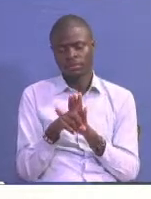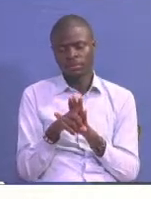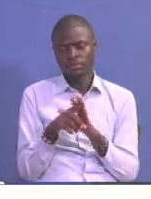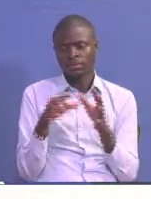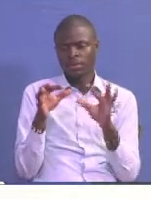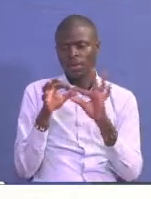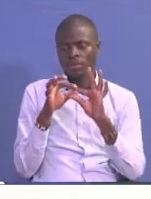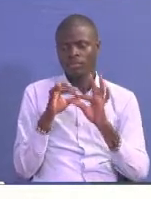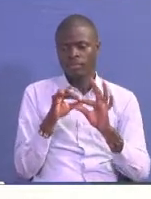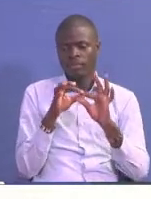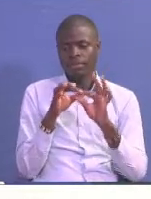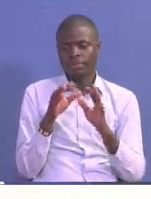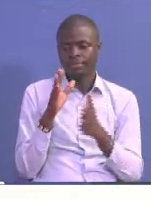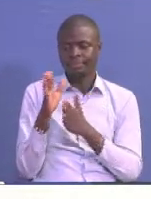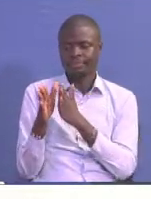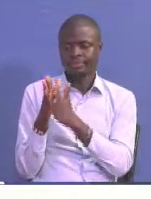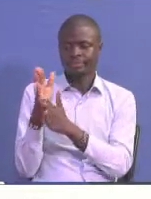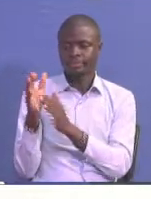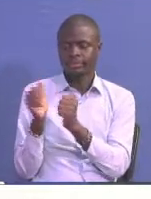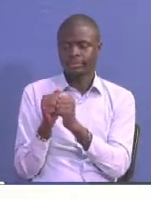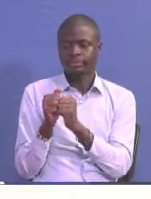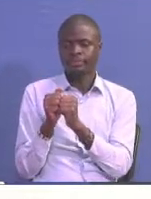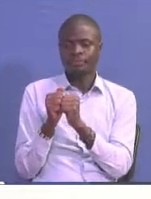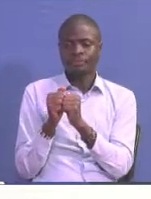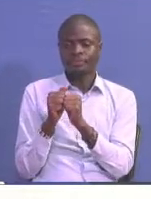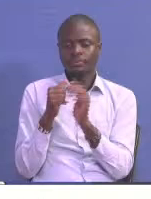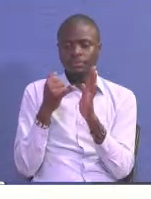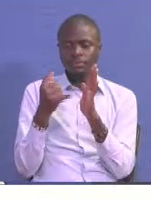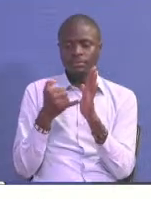collaborative arrangements with the industry?